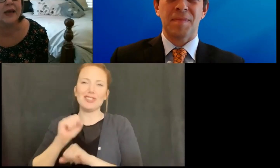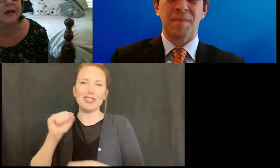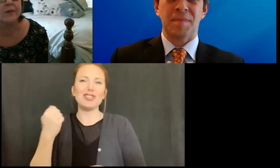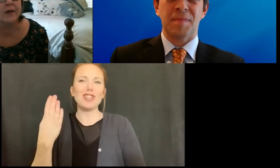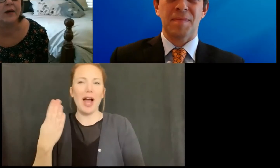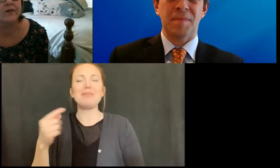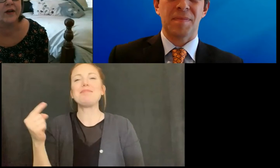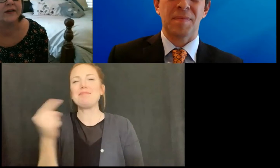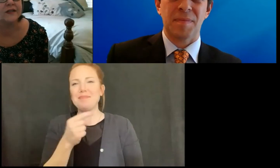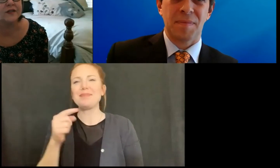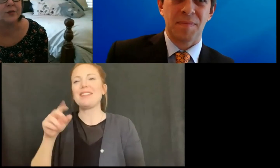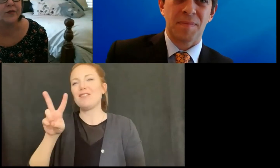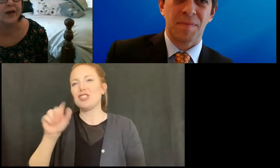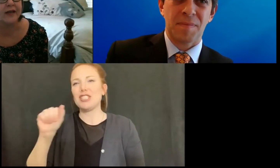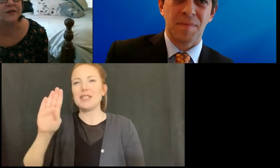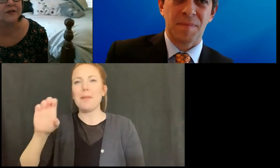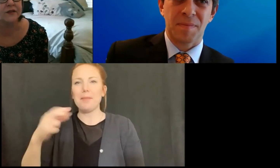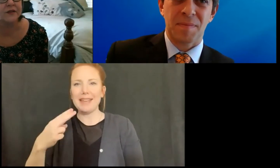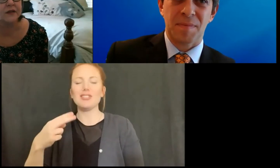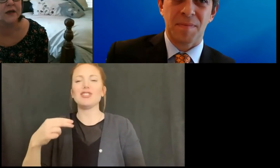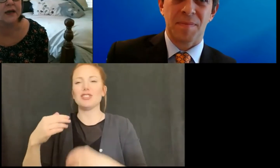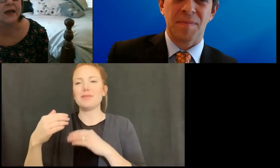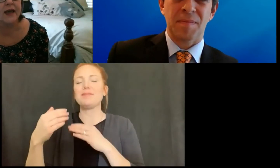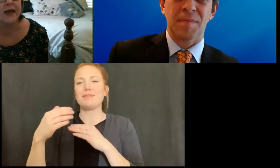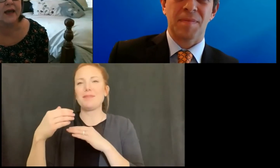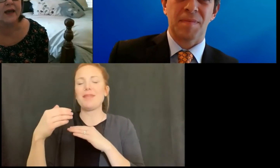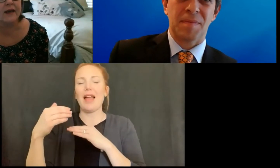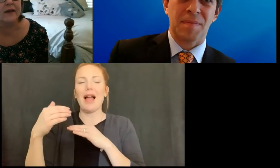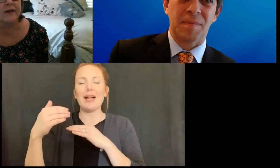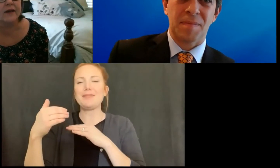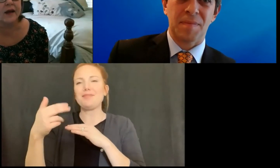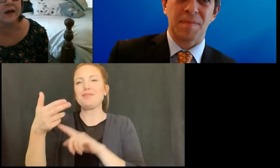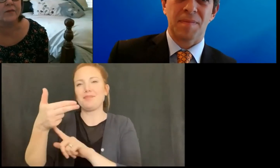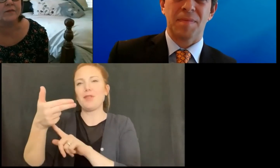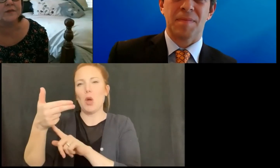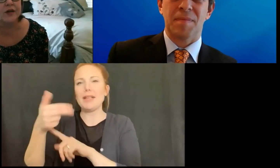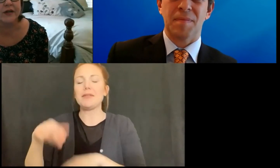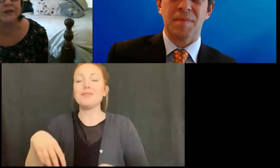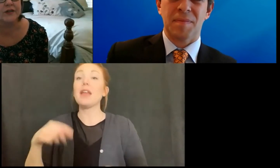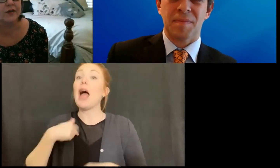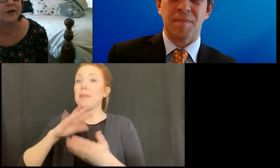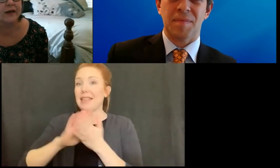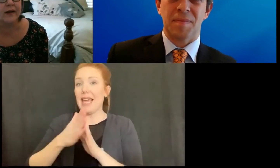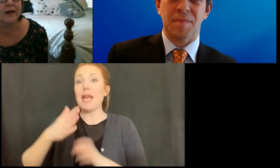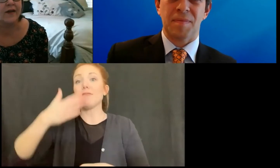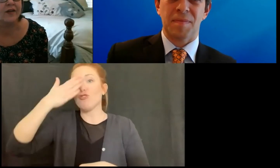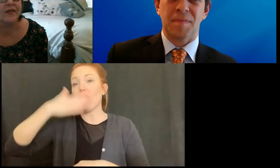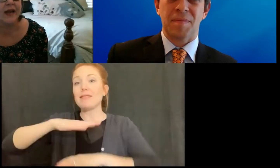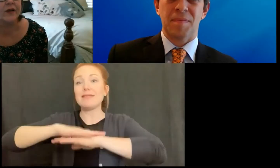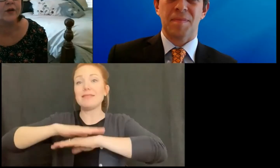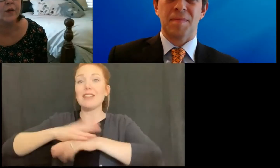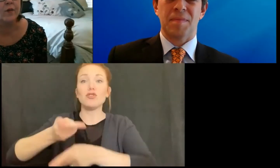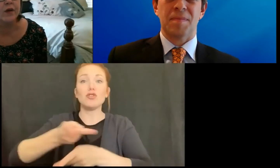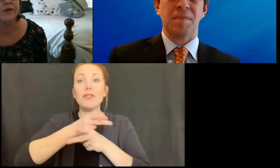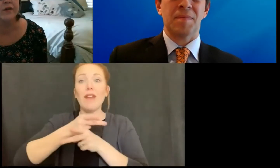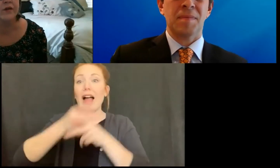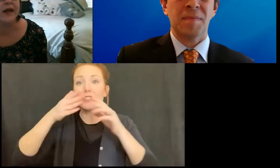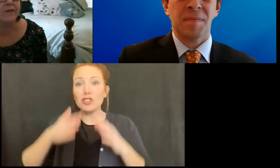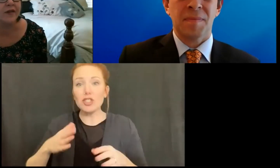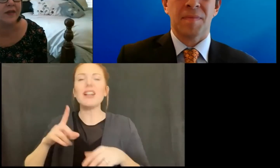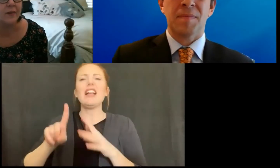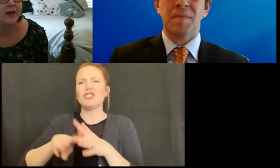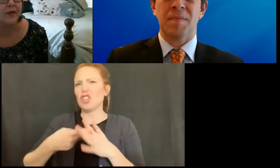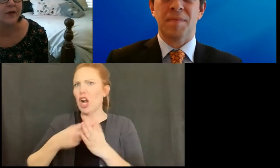I became a front desk supervisor and started just learning everything. I knew I wanted to